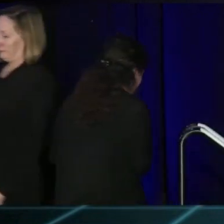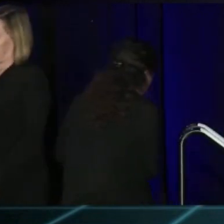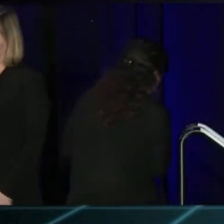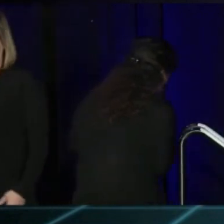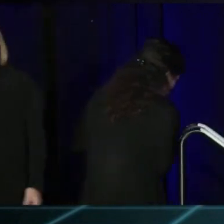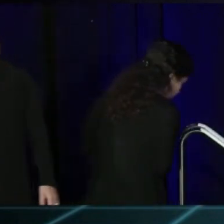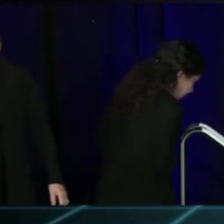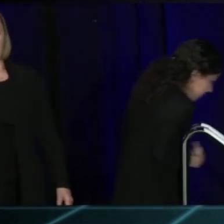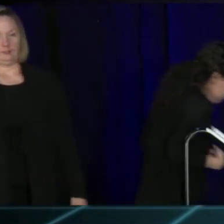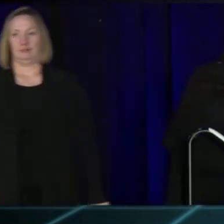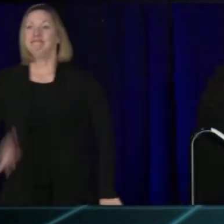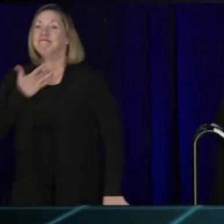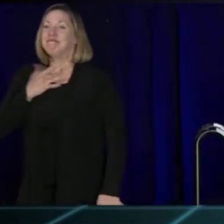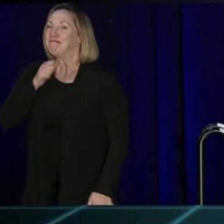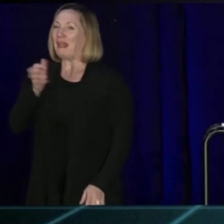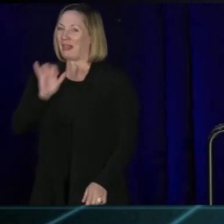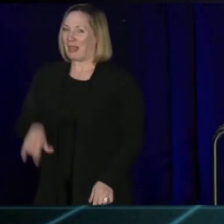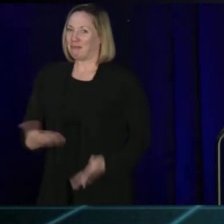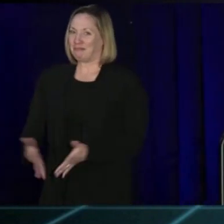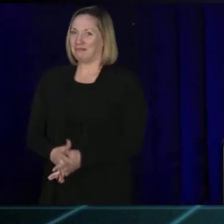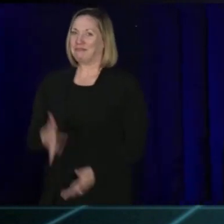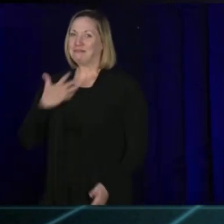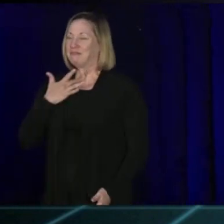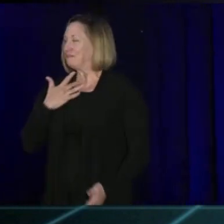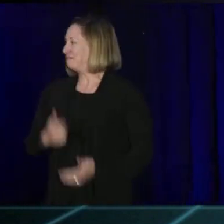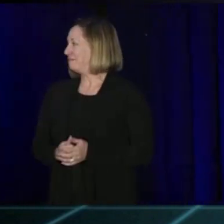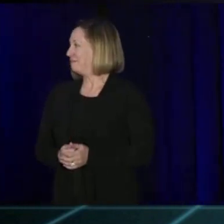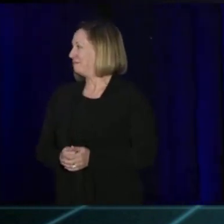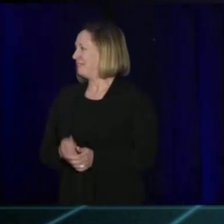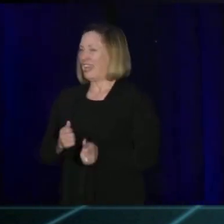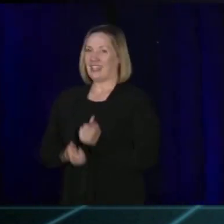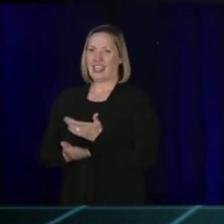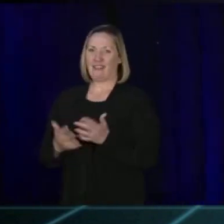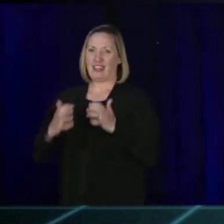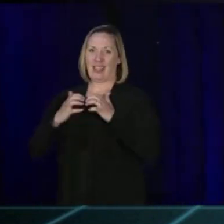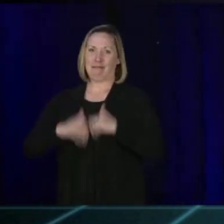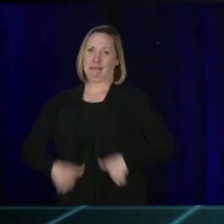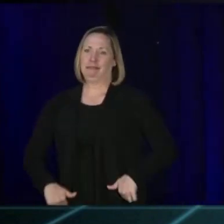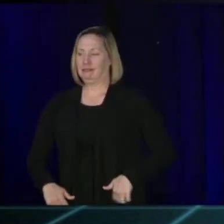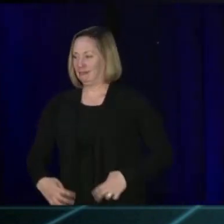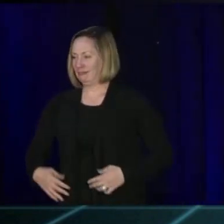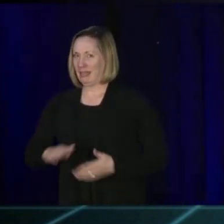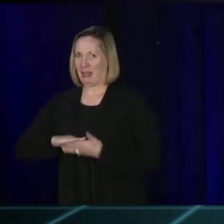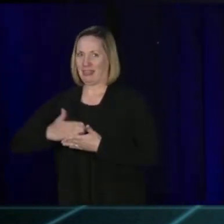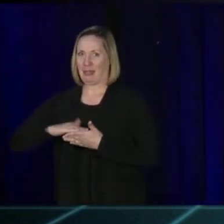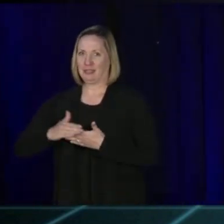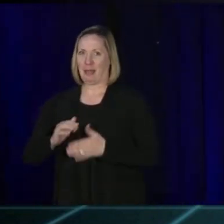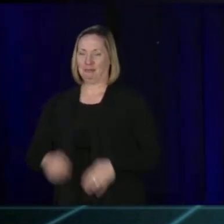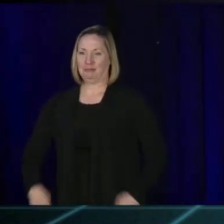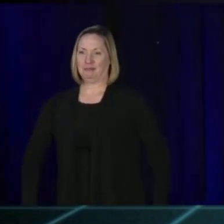this. I think everything just went down, and my laptop,